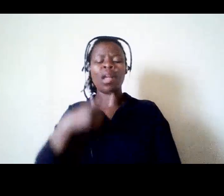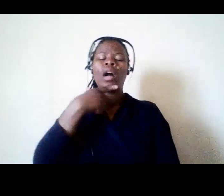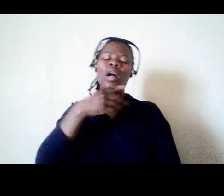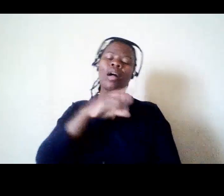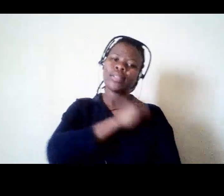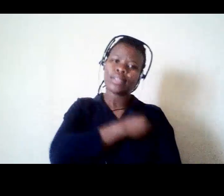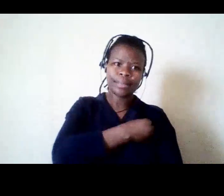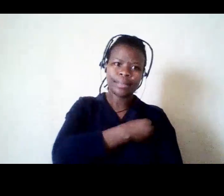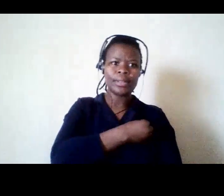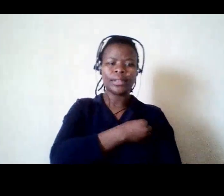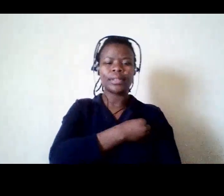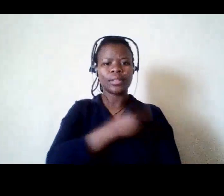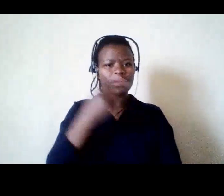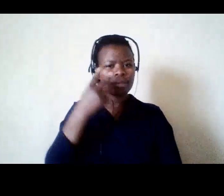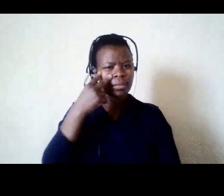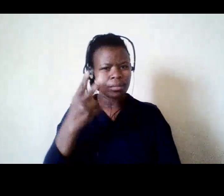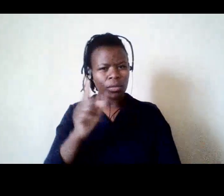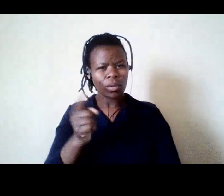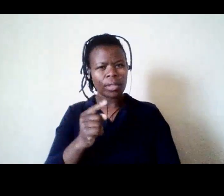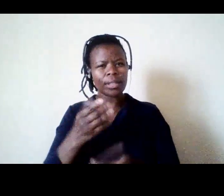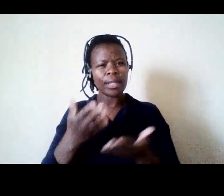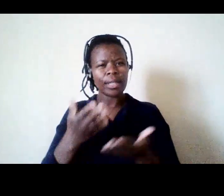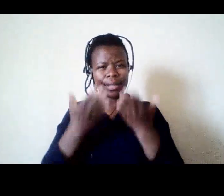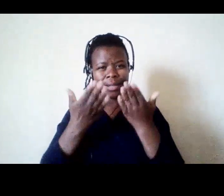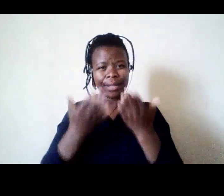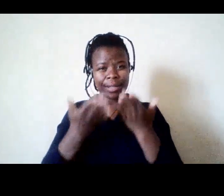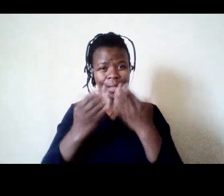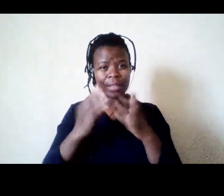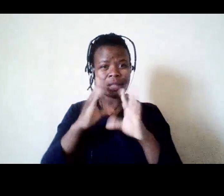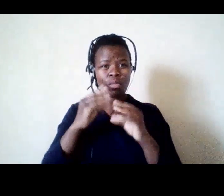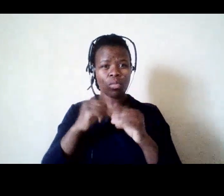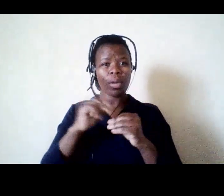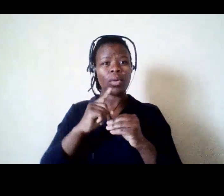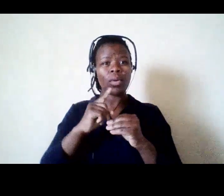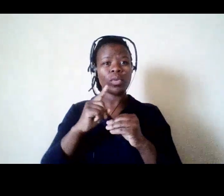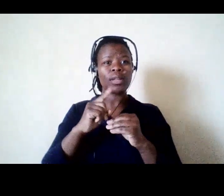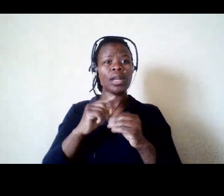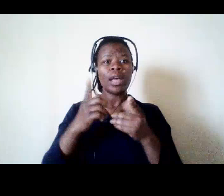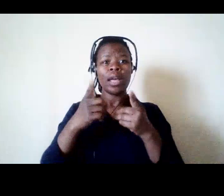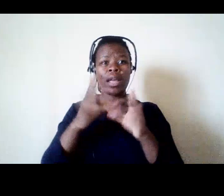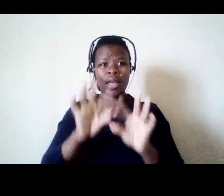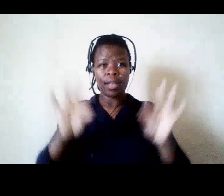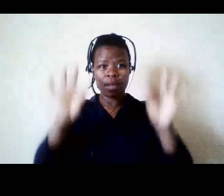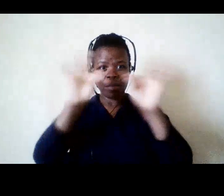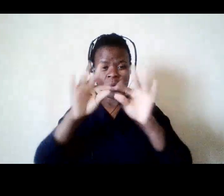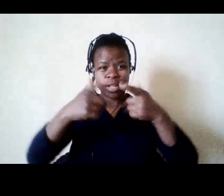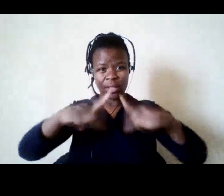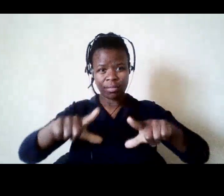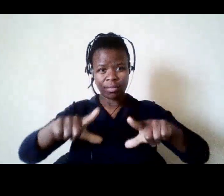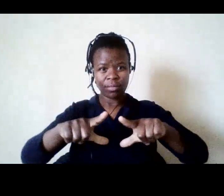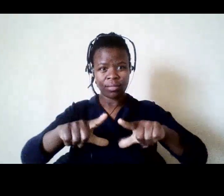look at studies that talk about the importance of language, importance of how we frame language, and how that is